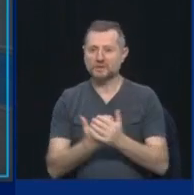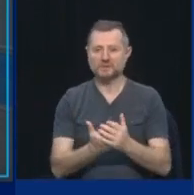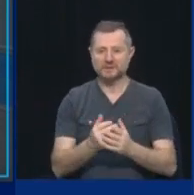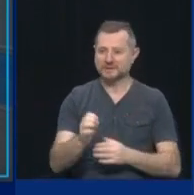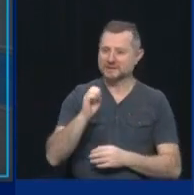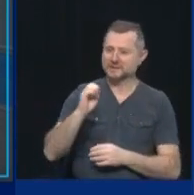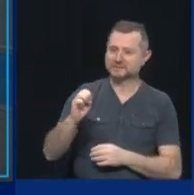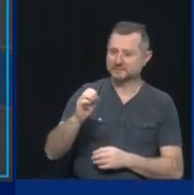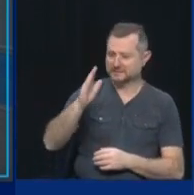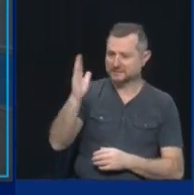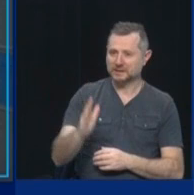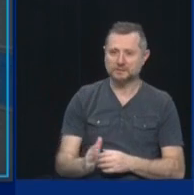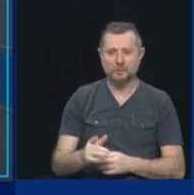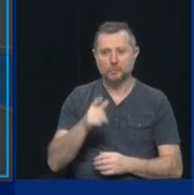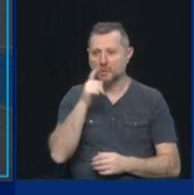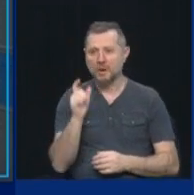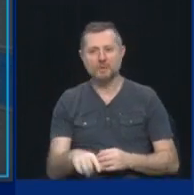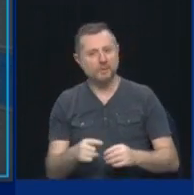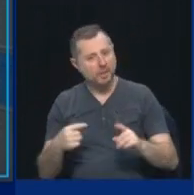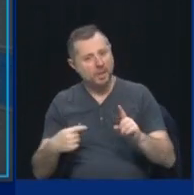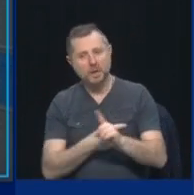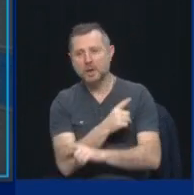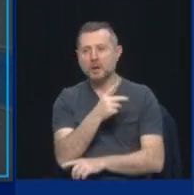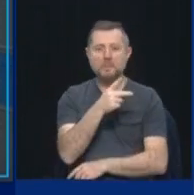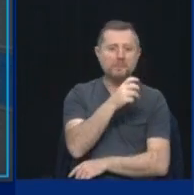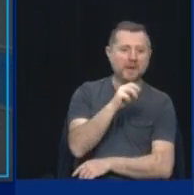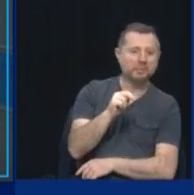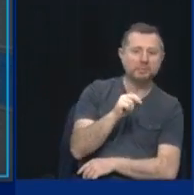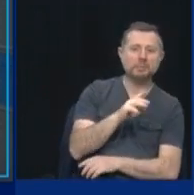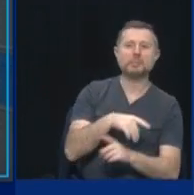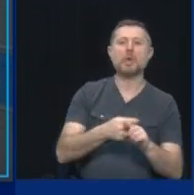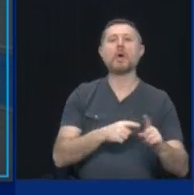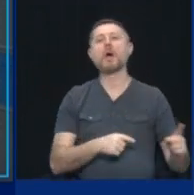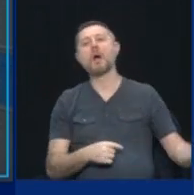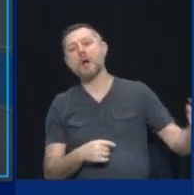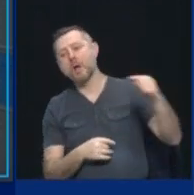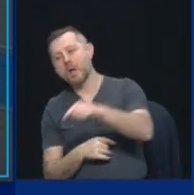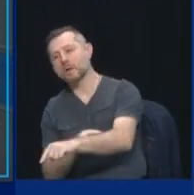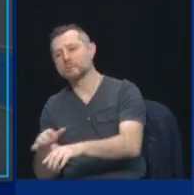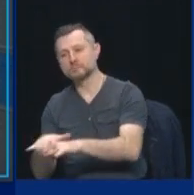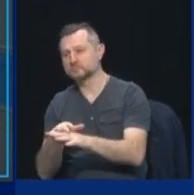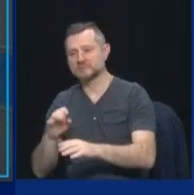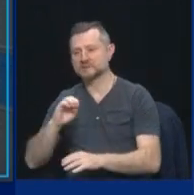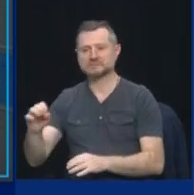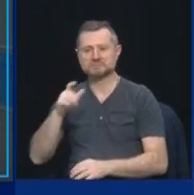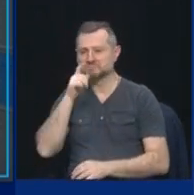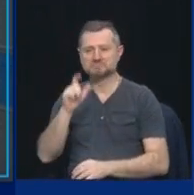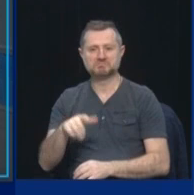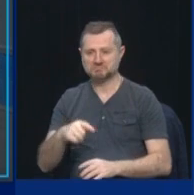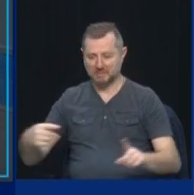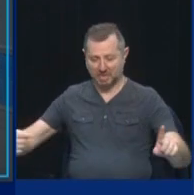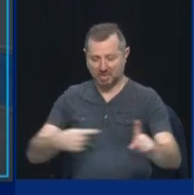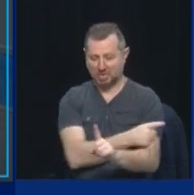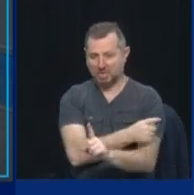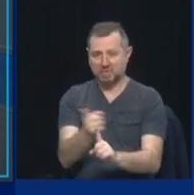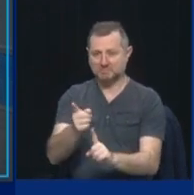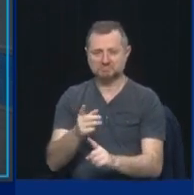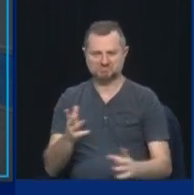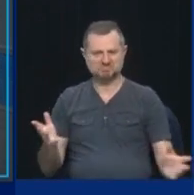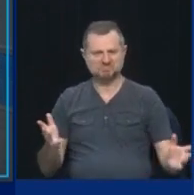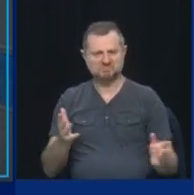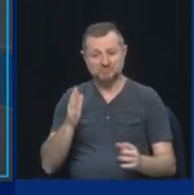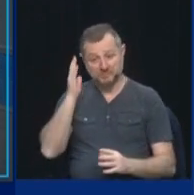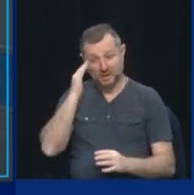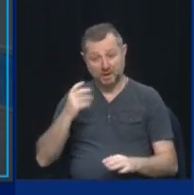Penn and then having to come all the way back to the east side. It reduces the commute time by 40